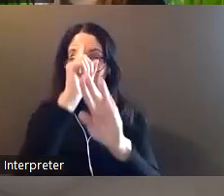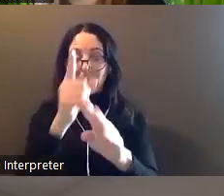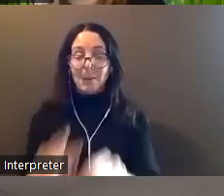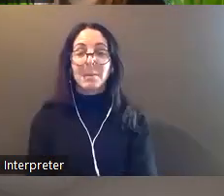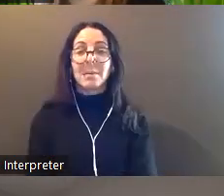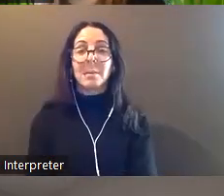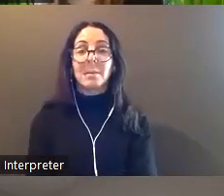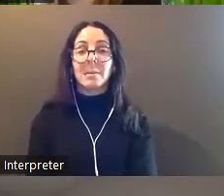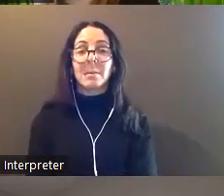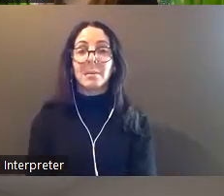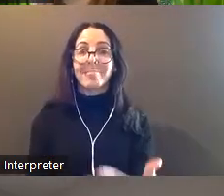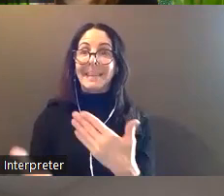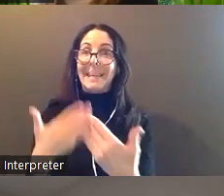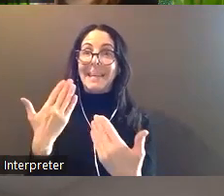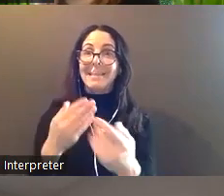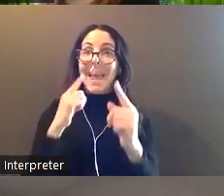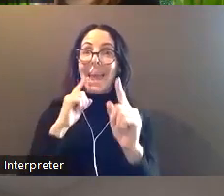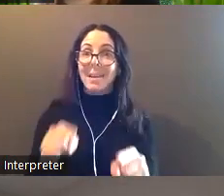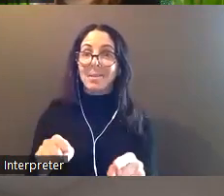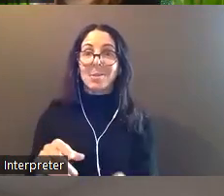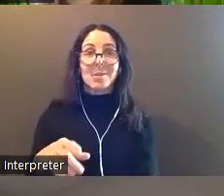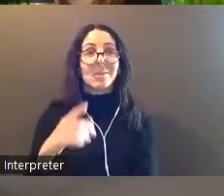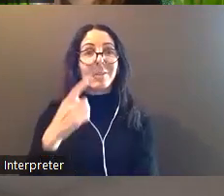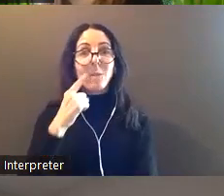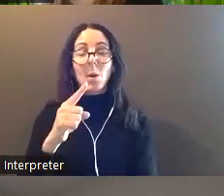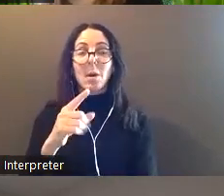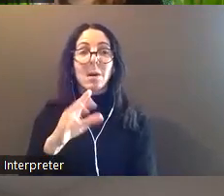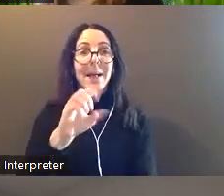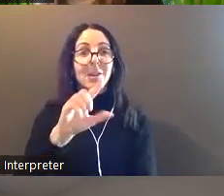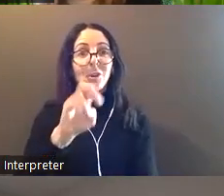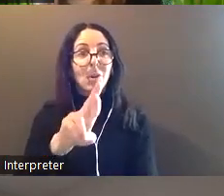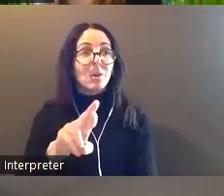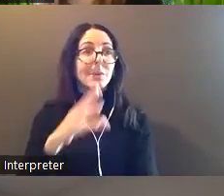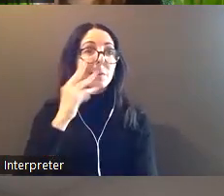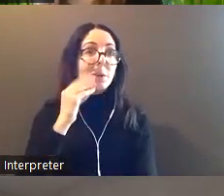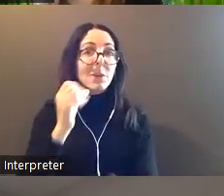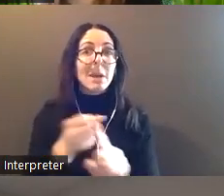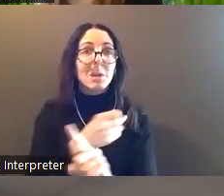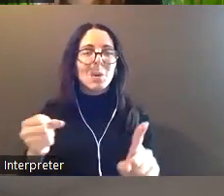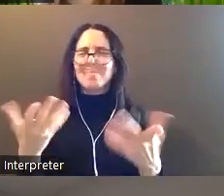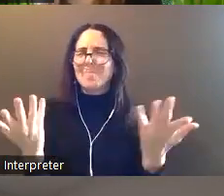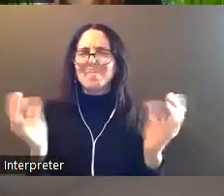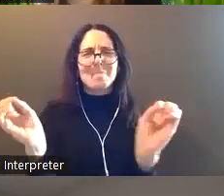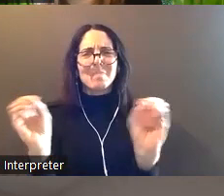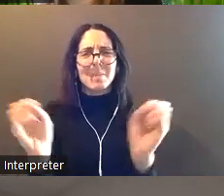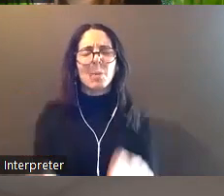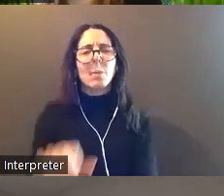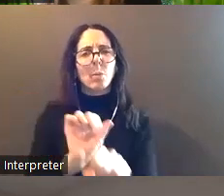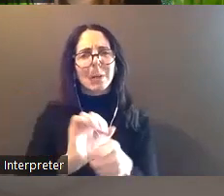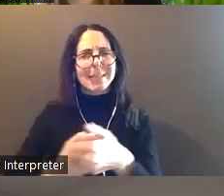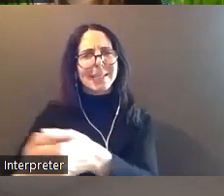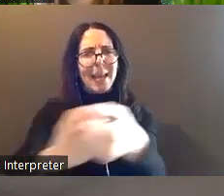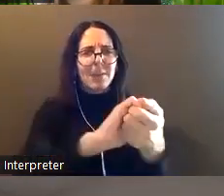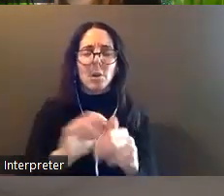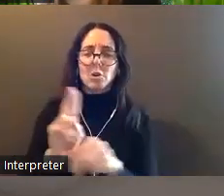answers to situations involving abuse. We'd like to work together using the resources and the tools available to